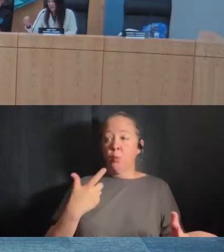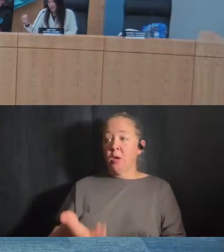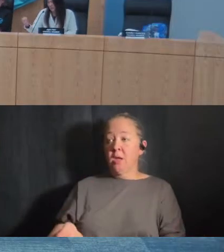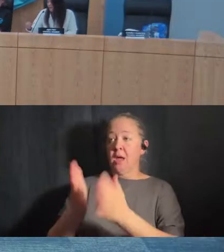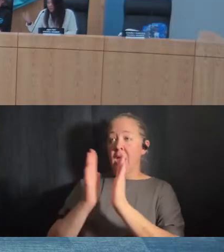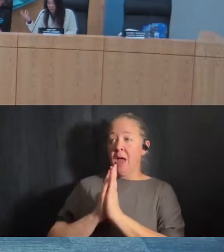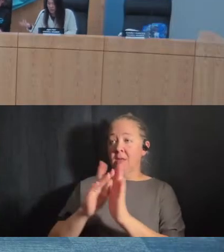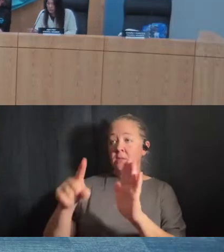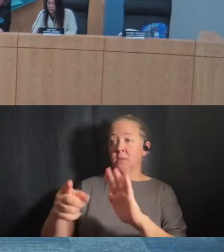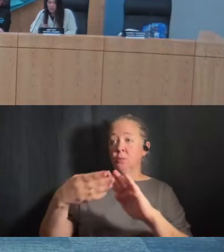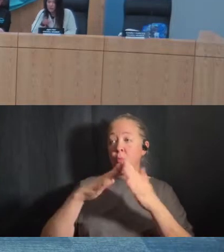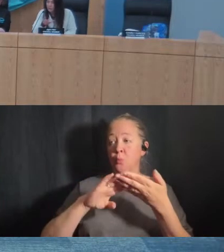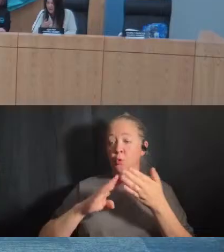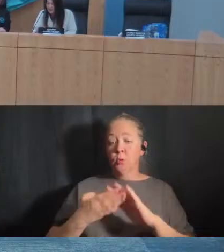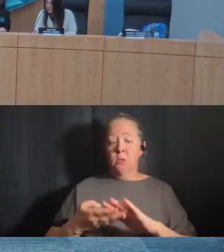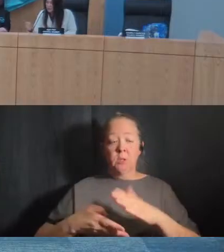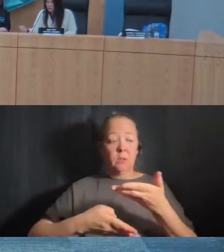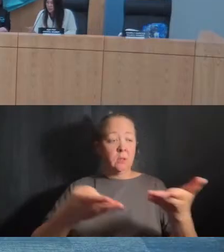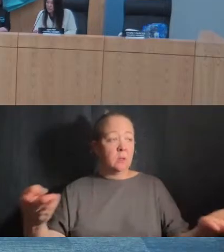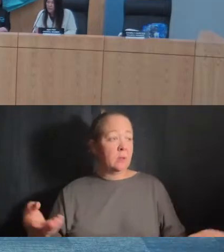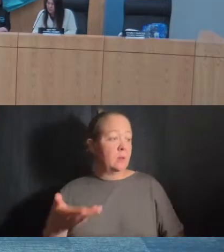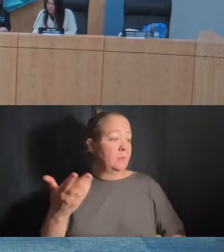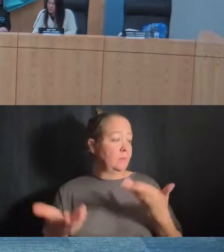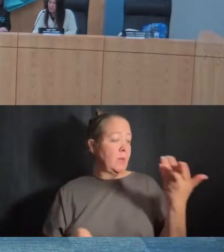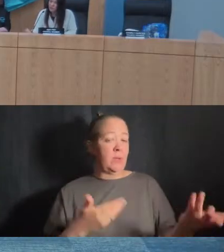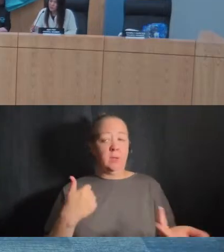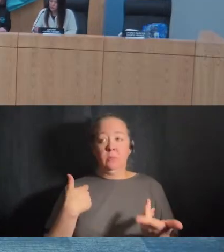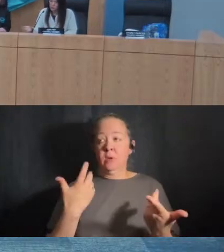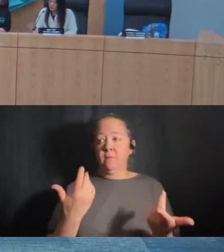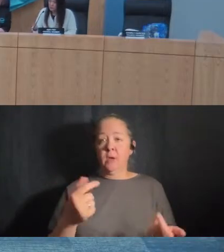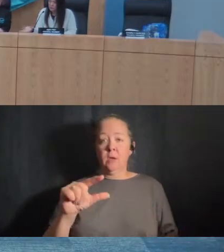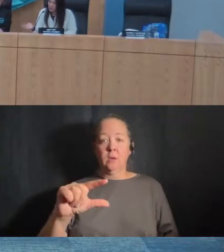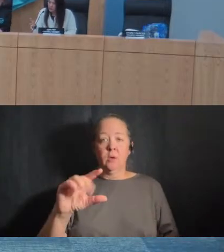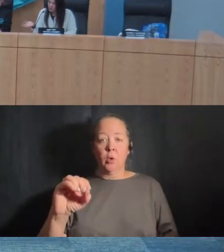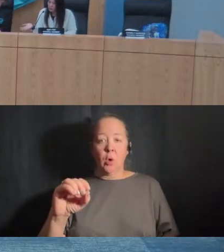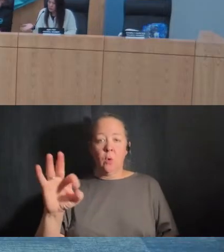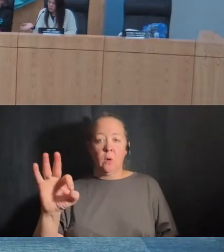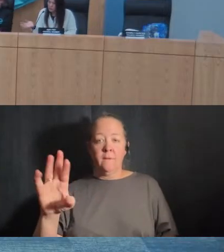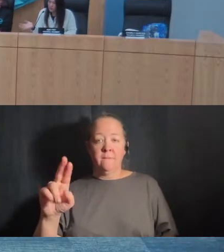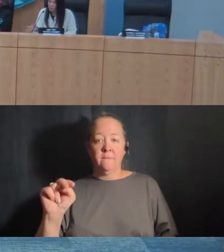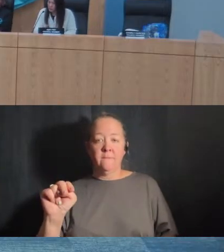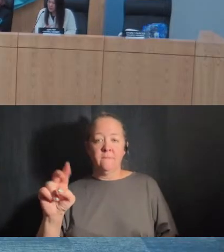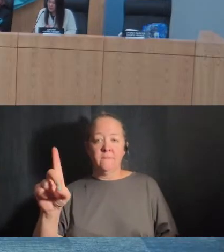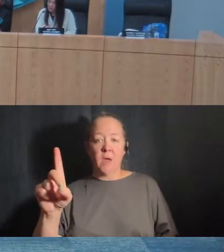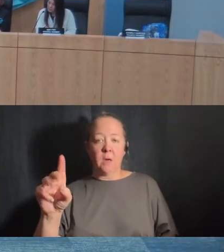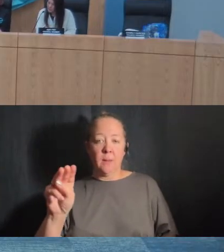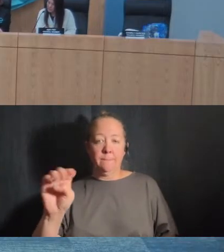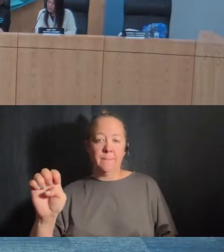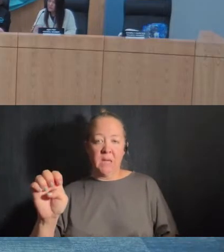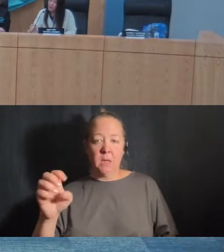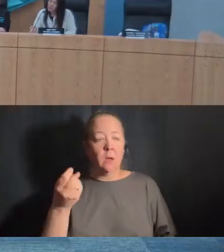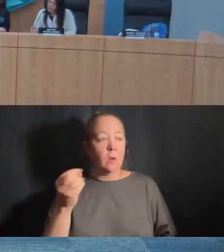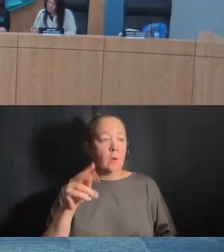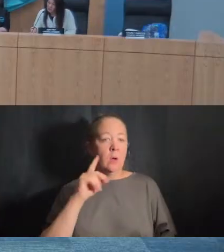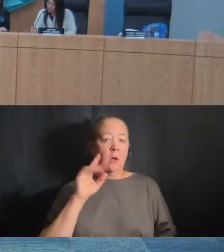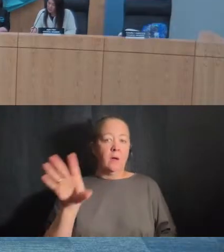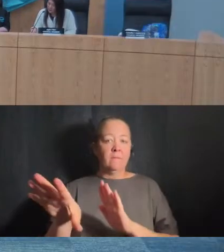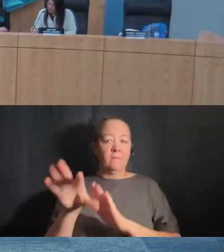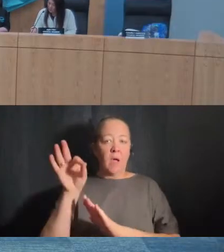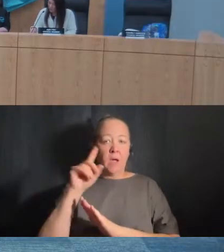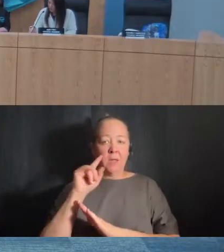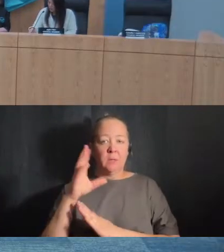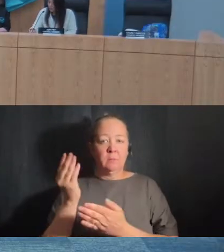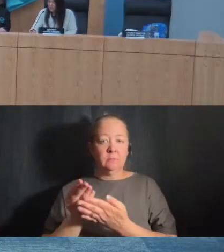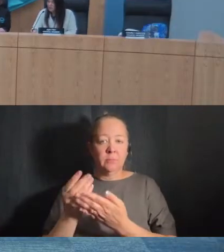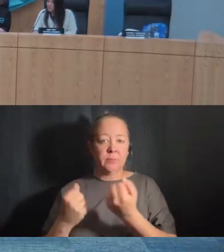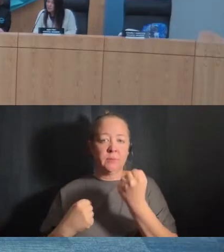either, I don't know, GoFundMe, find sponsors, whatever it is to, complement that budget. So it's not coming just from the